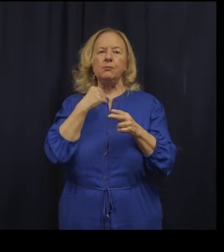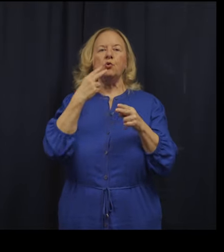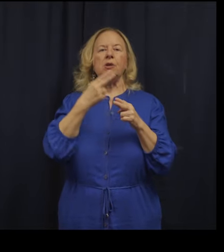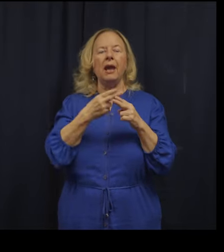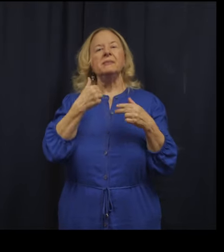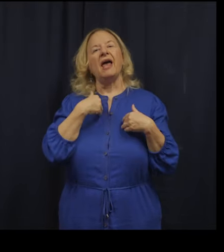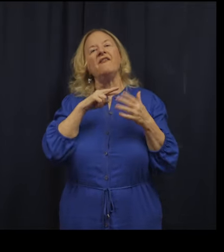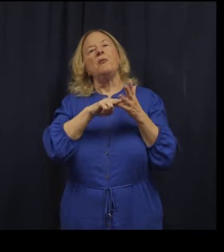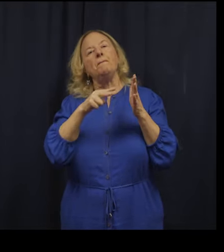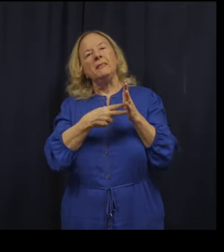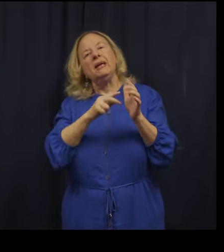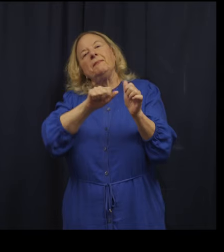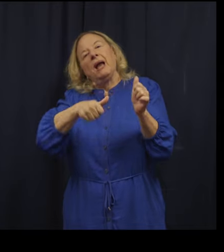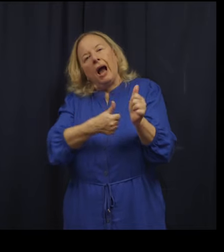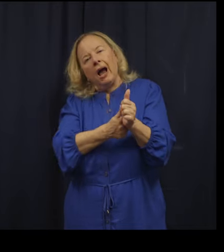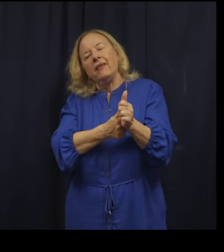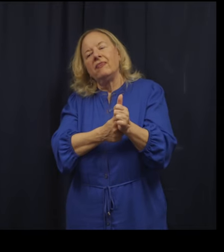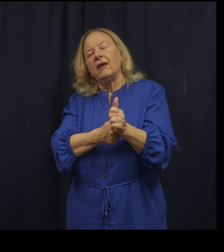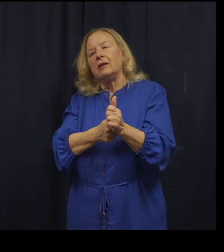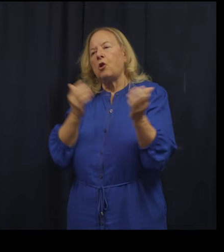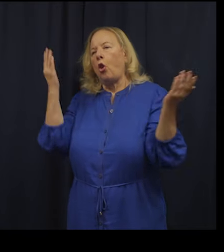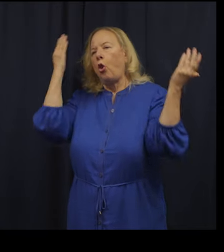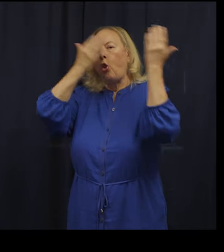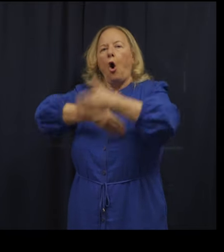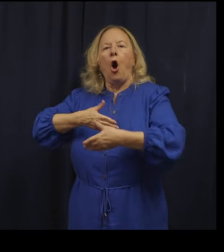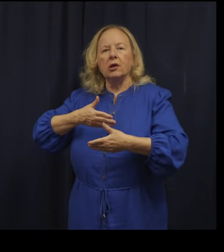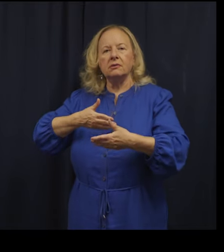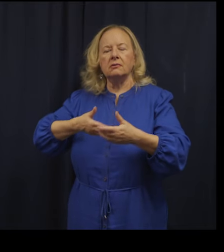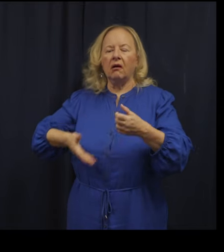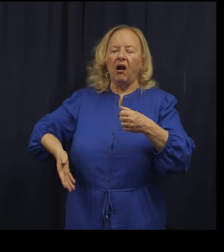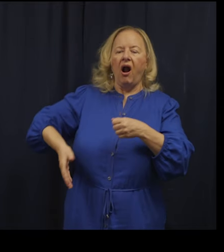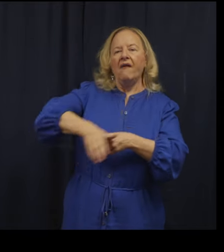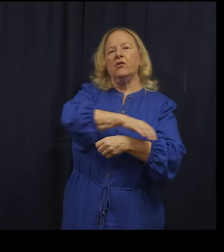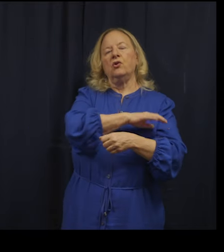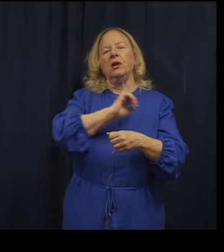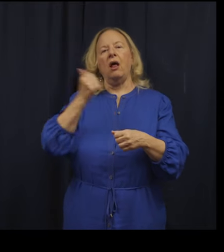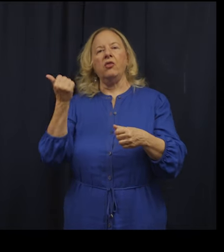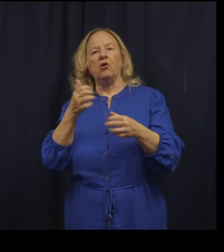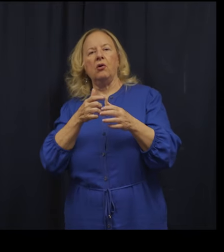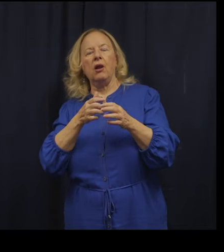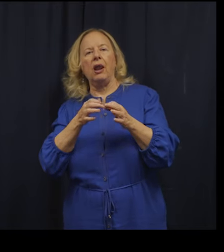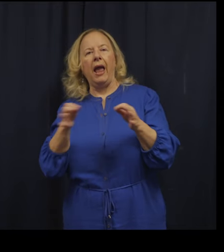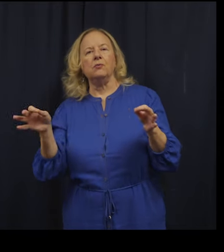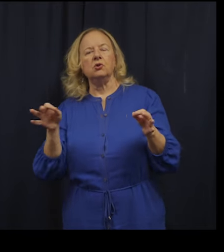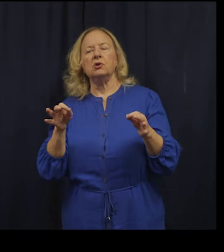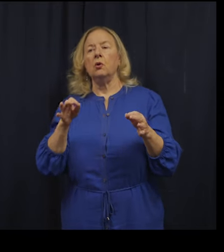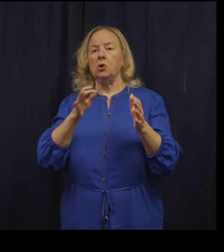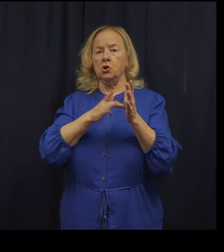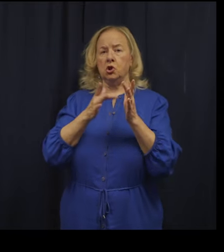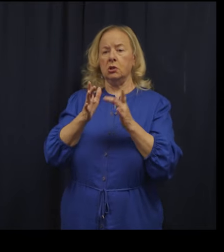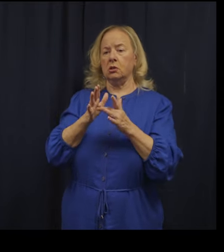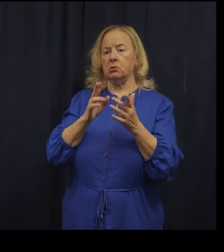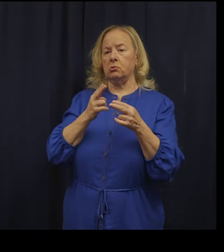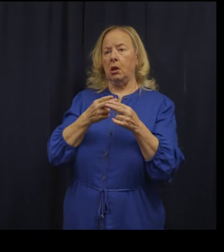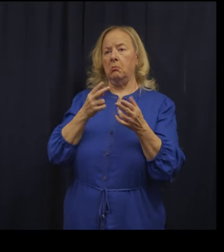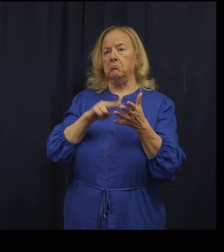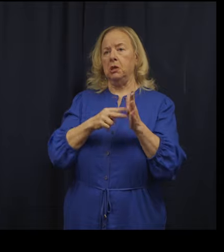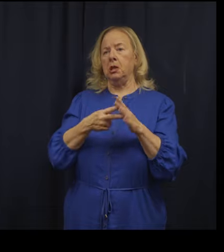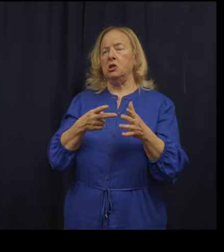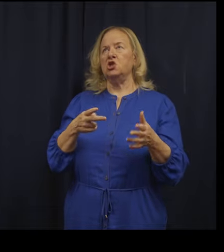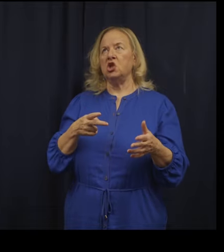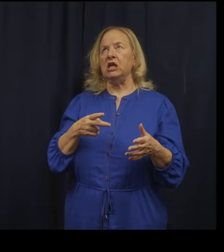names have meanings that is totally lost in every other language. When you look at Jesus, what does Jesus mean? Well, it doesn't mean